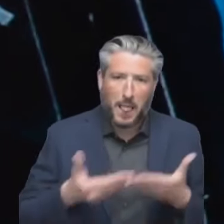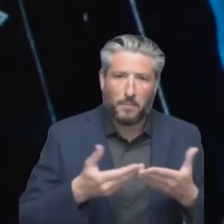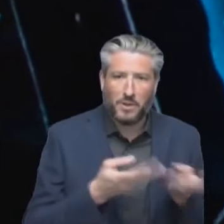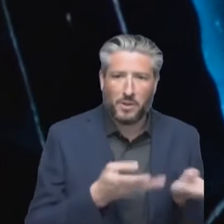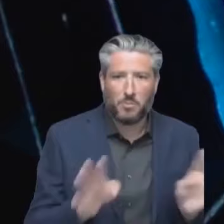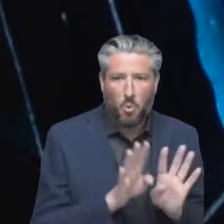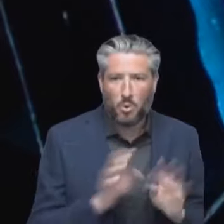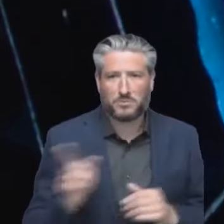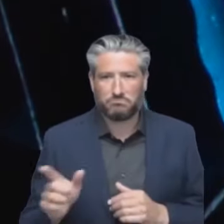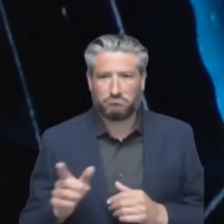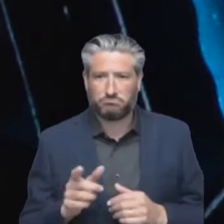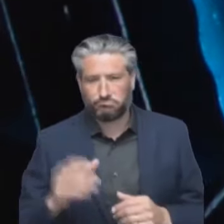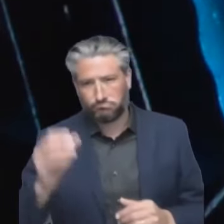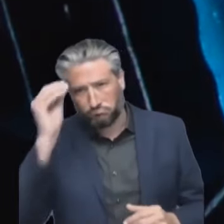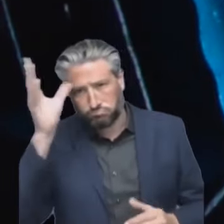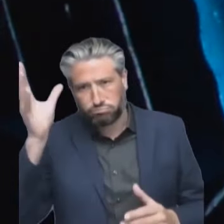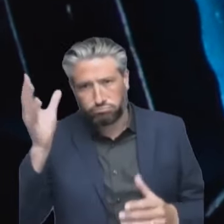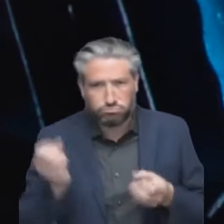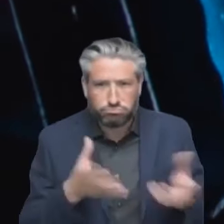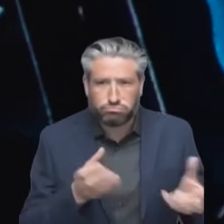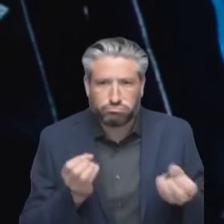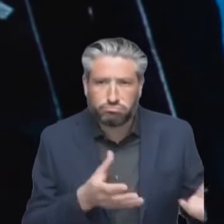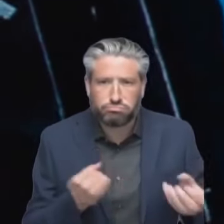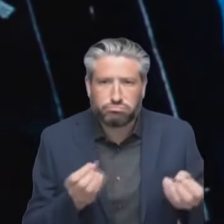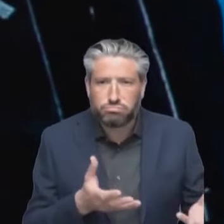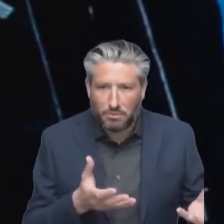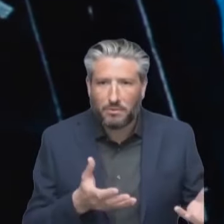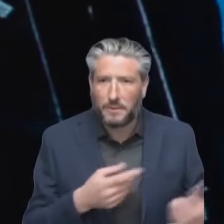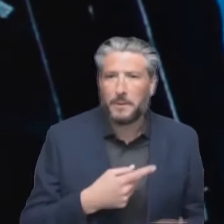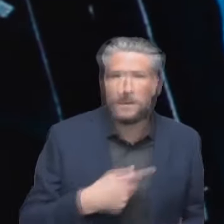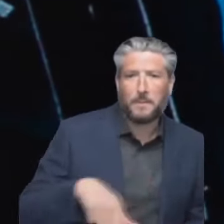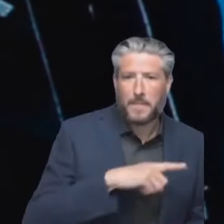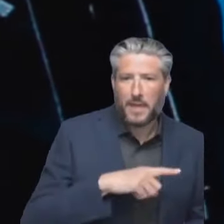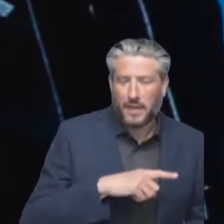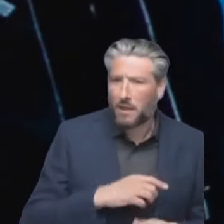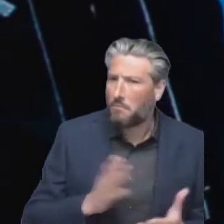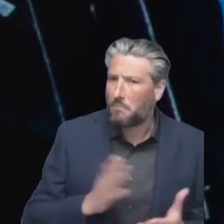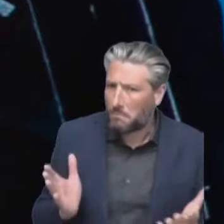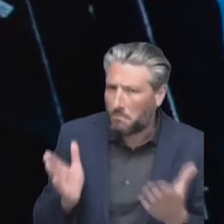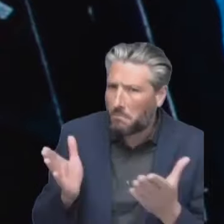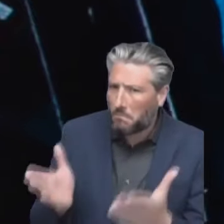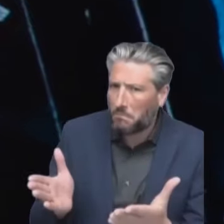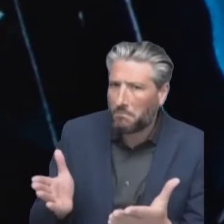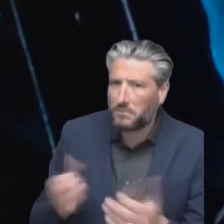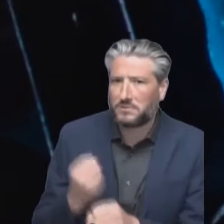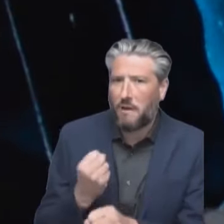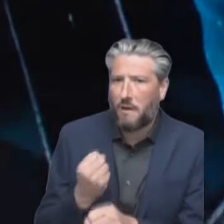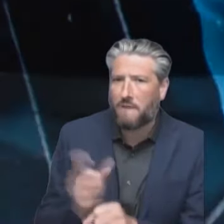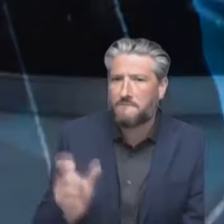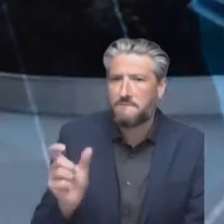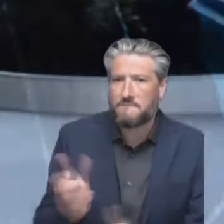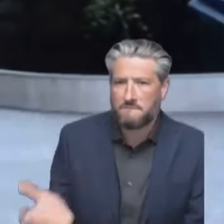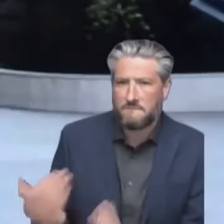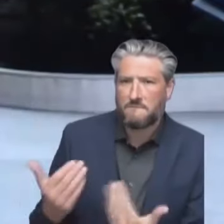always keen to listen with special attention to the voice of employees. I would now like to mention a key issue for our